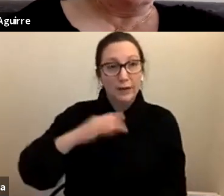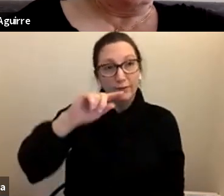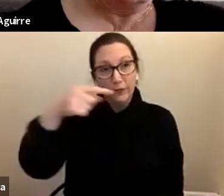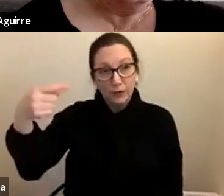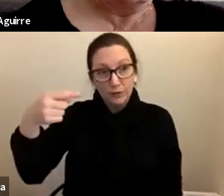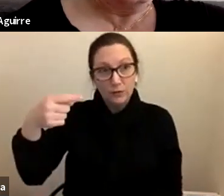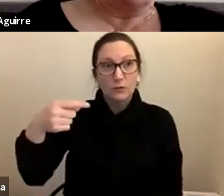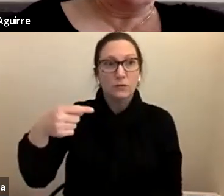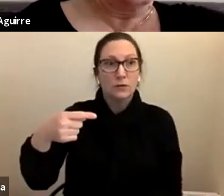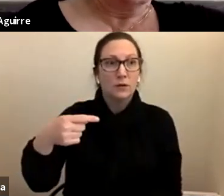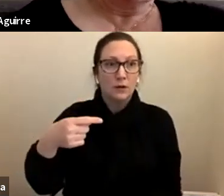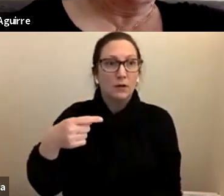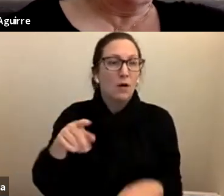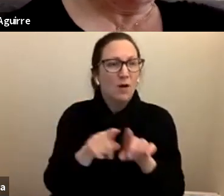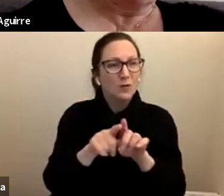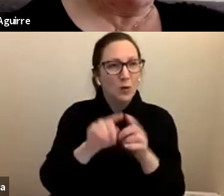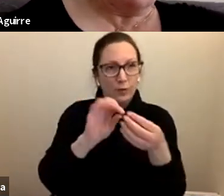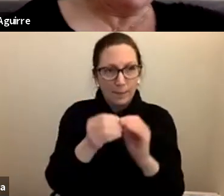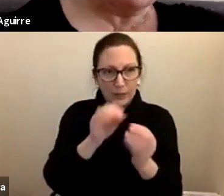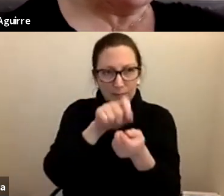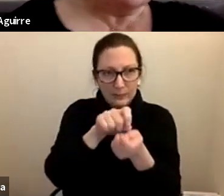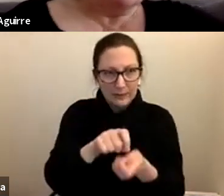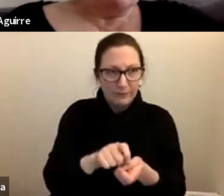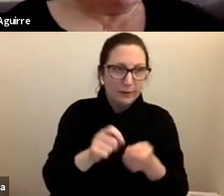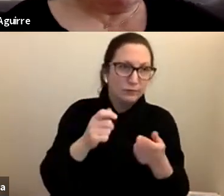possible, using some demographics.